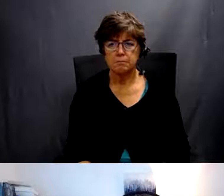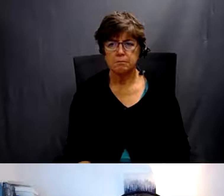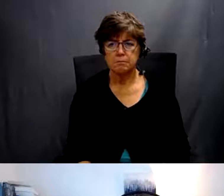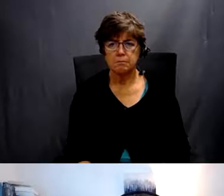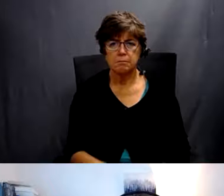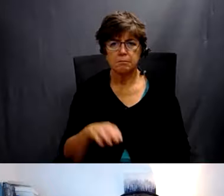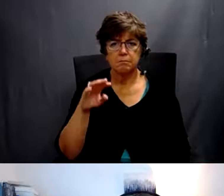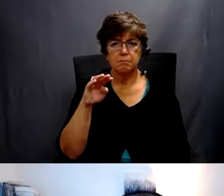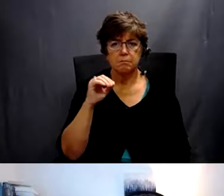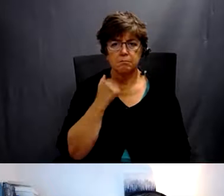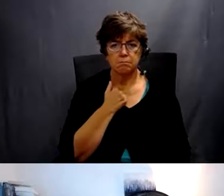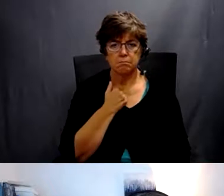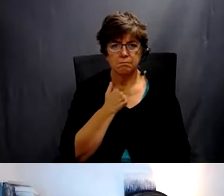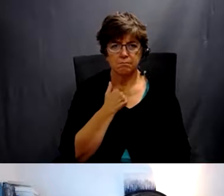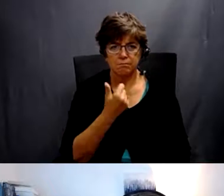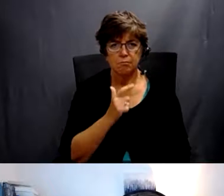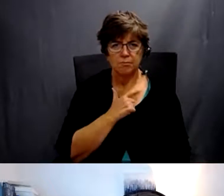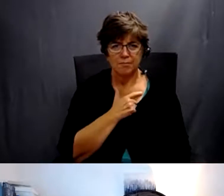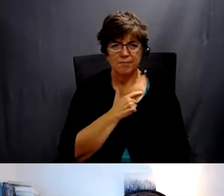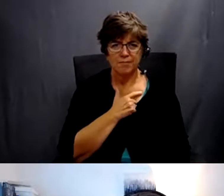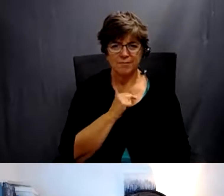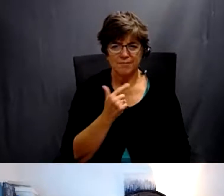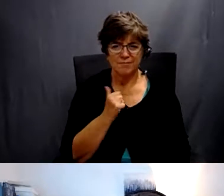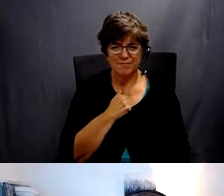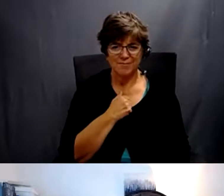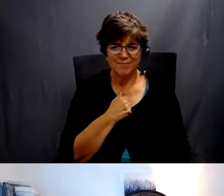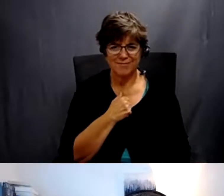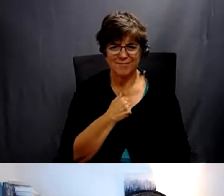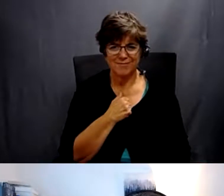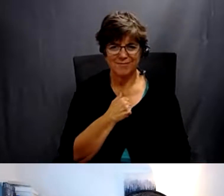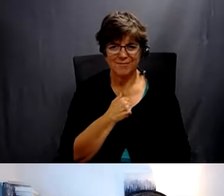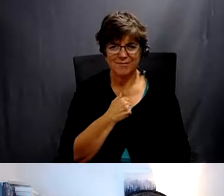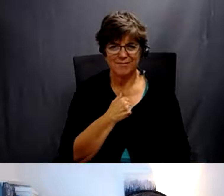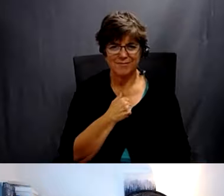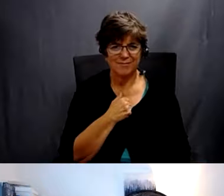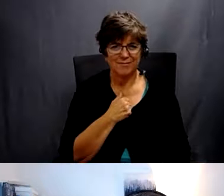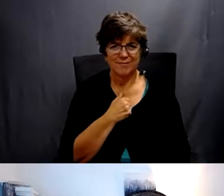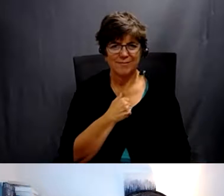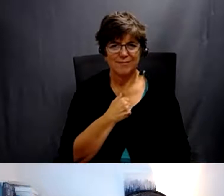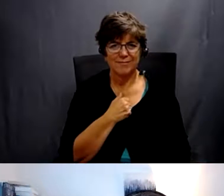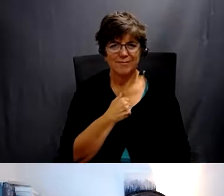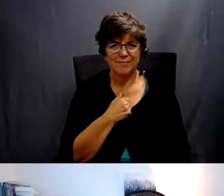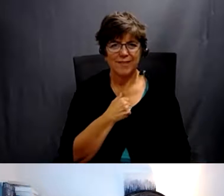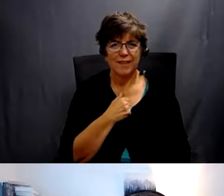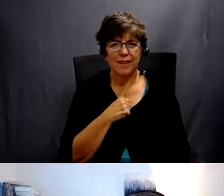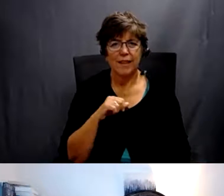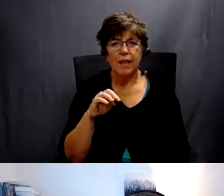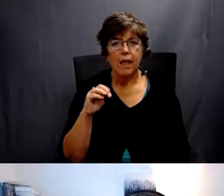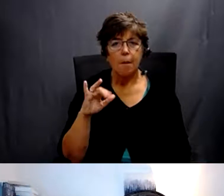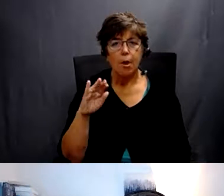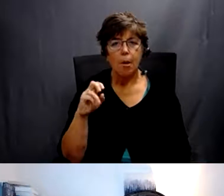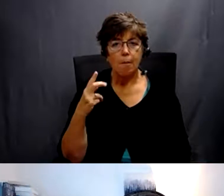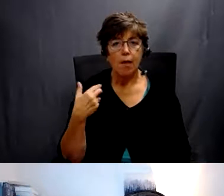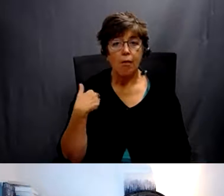In my group. Oh, go ahead. No, you go ahead. In our group, hi Tina, we talked